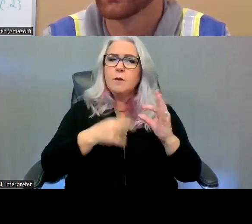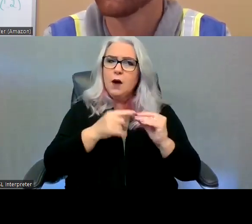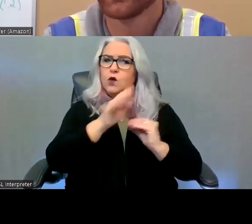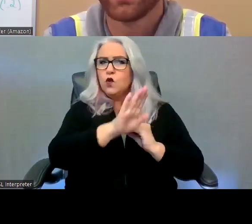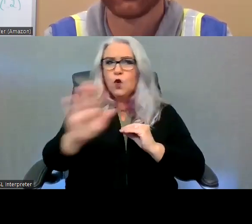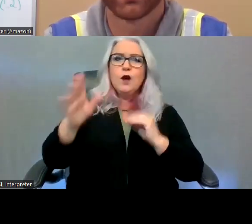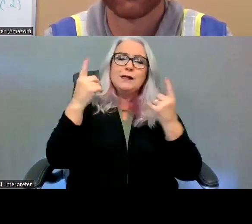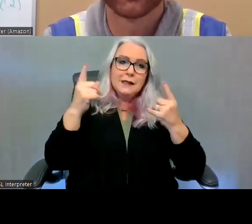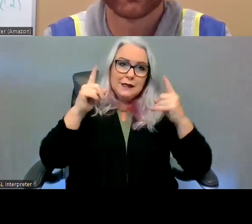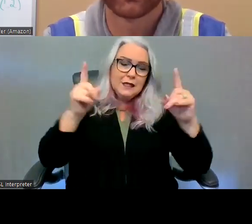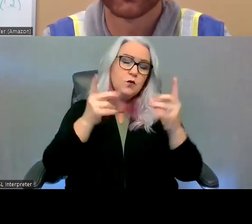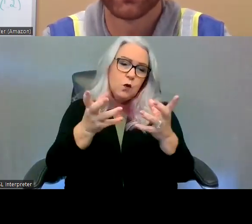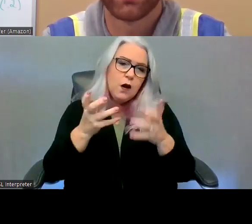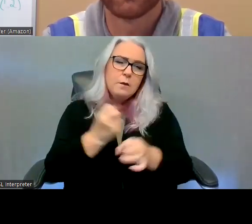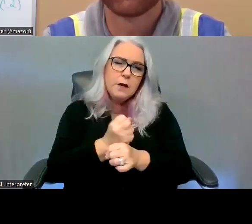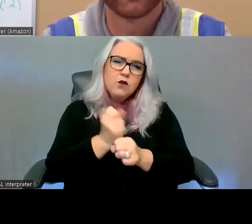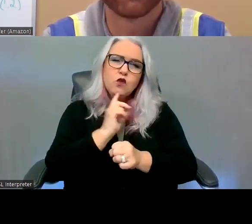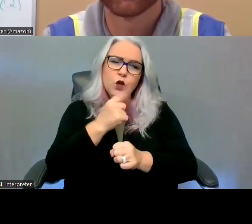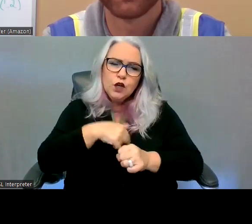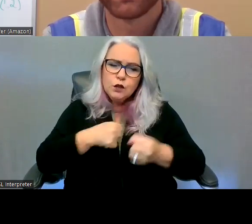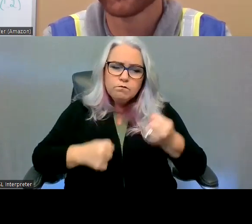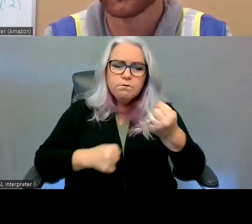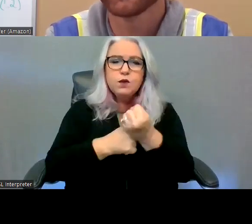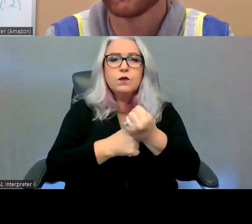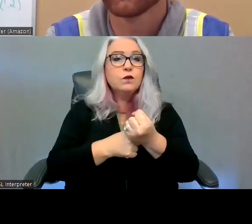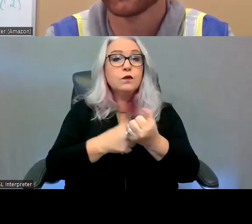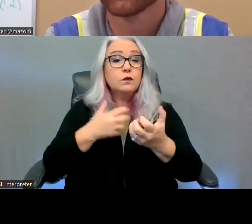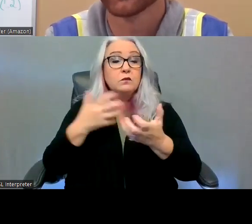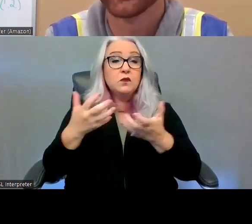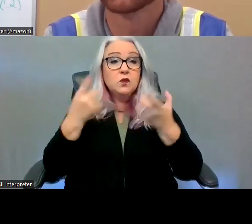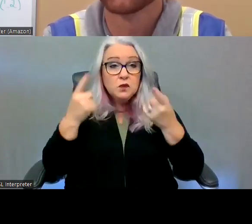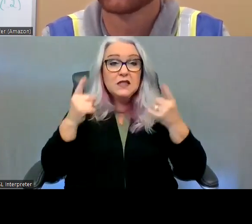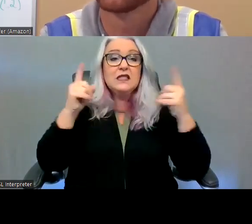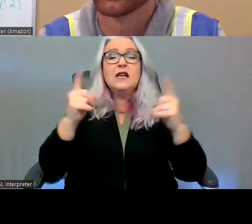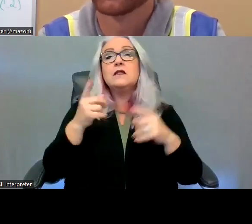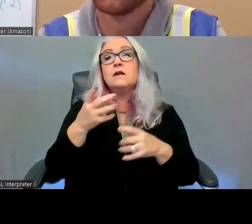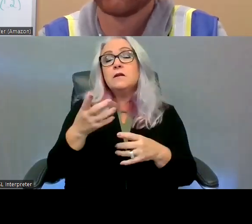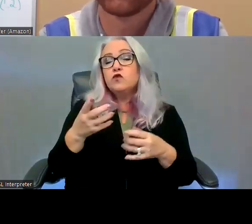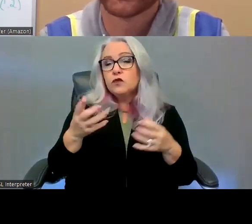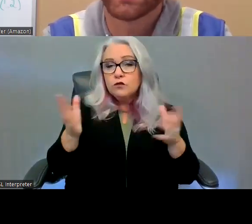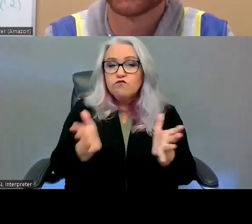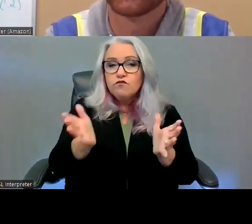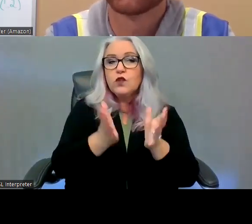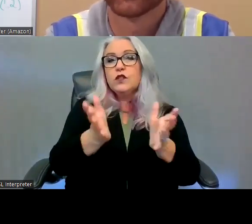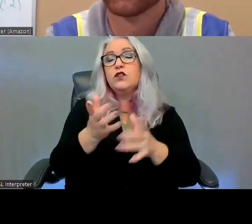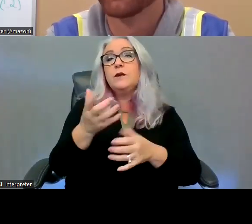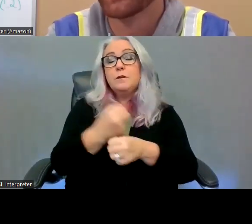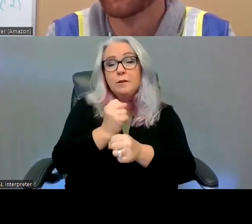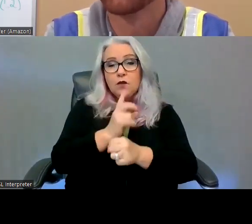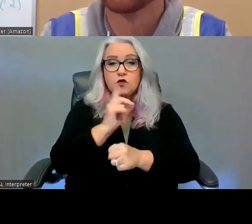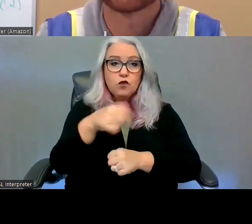you strive in whatever your endeavors may be with Amazon. So we just want to make sure that you are fully accommodated